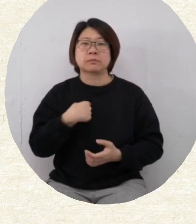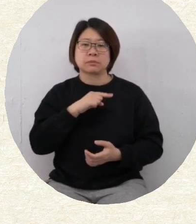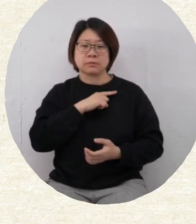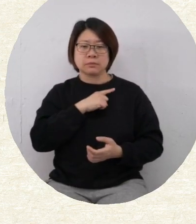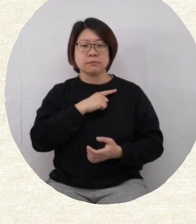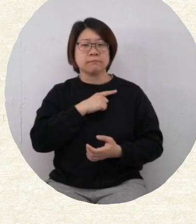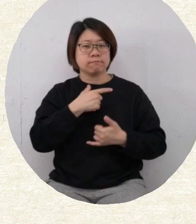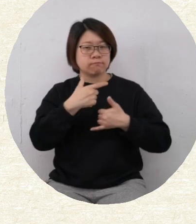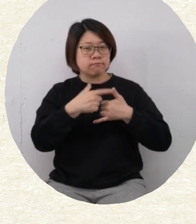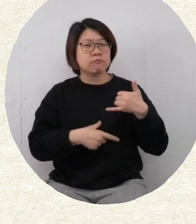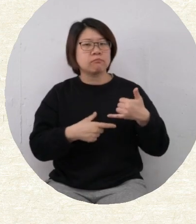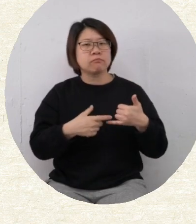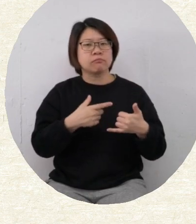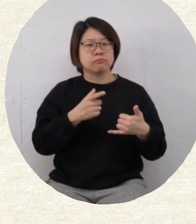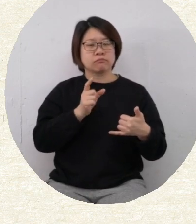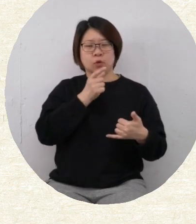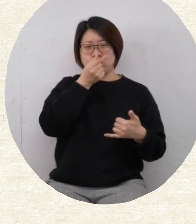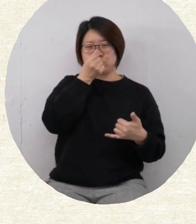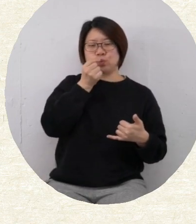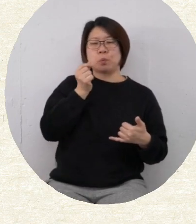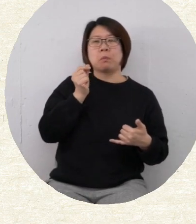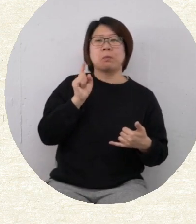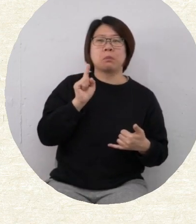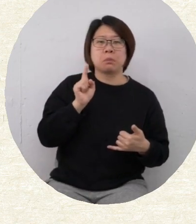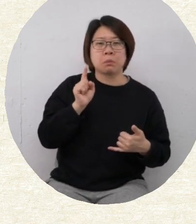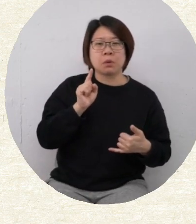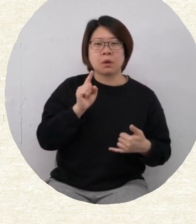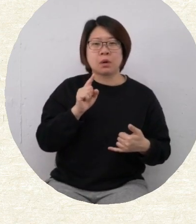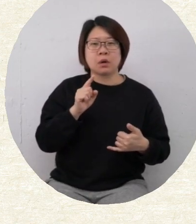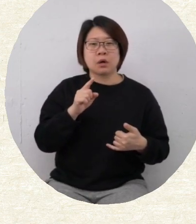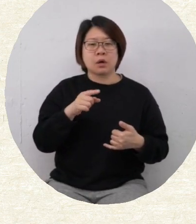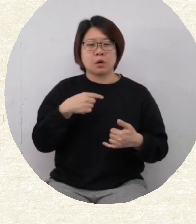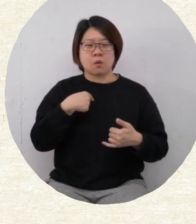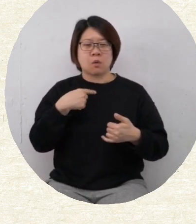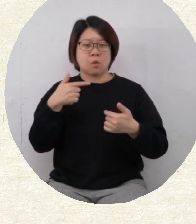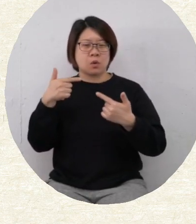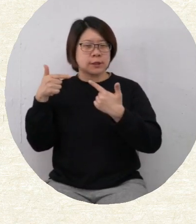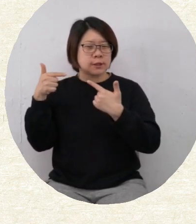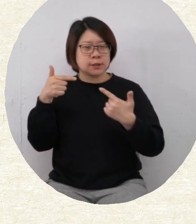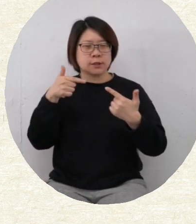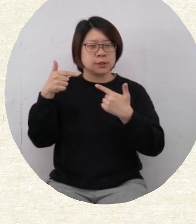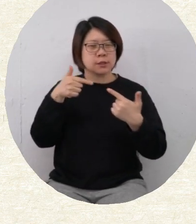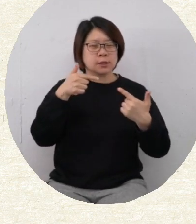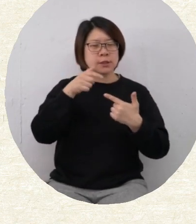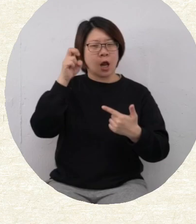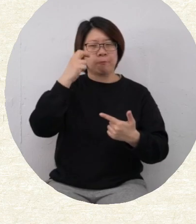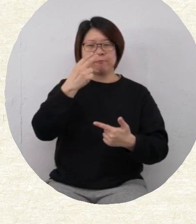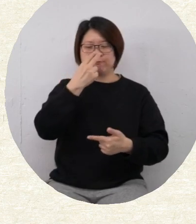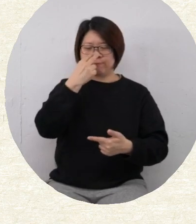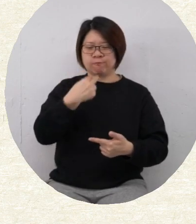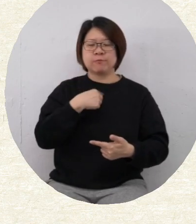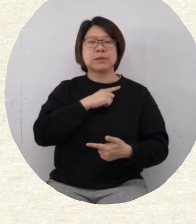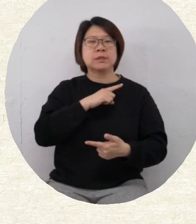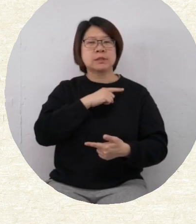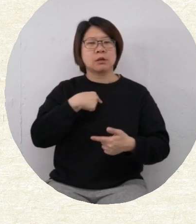about it right now because I am still kind of exploring what that means, and just, as I'm learning